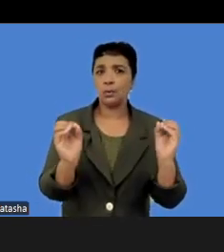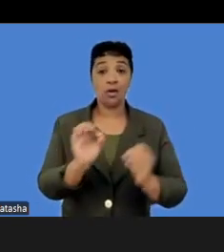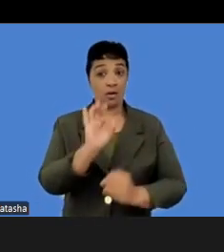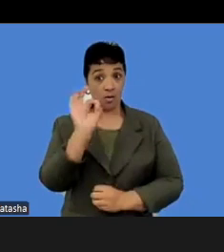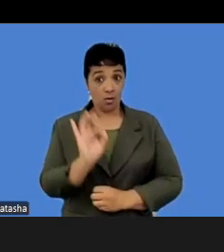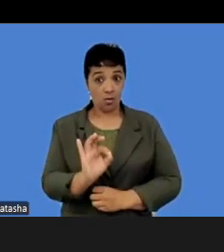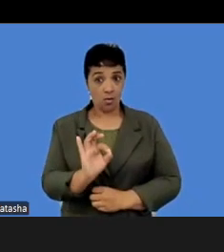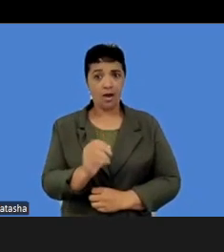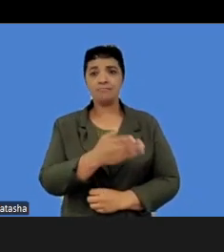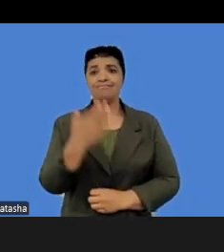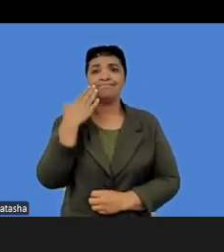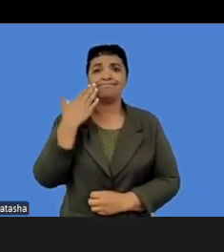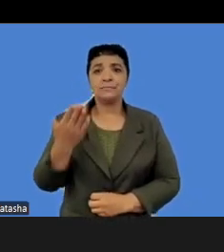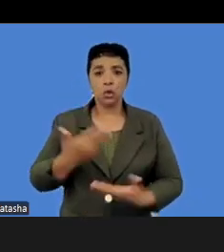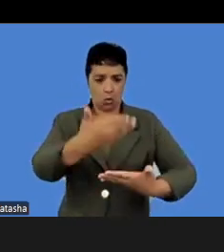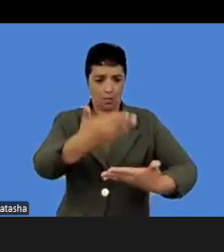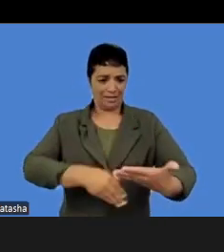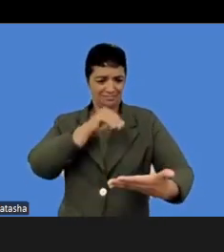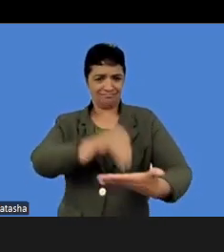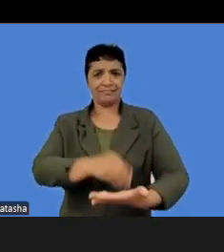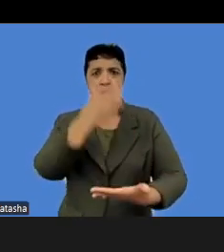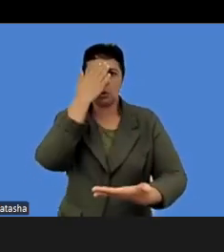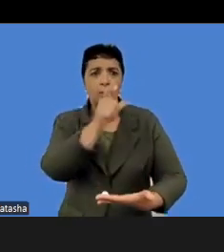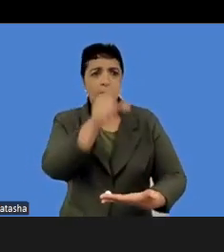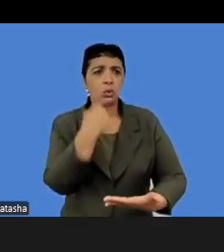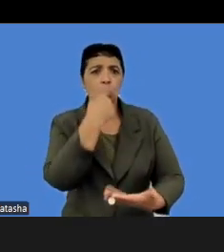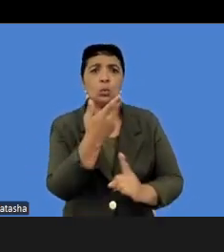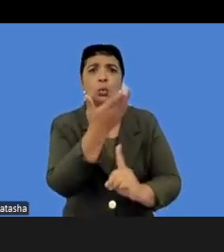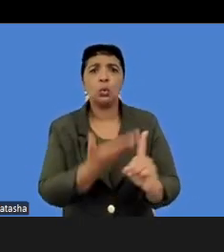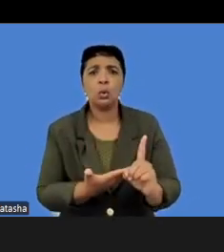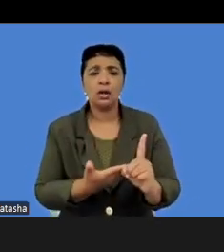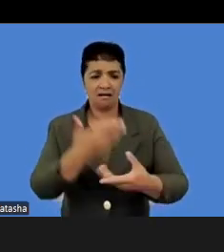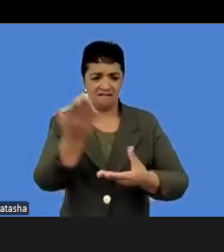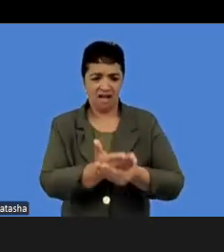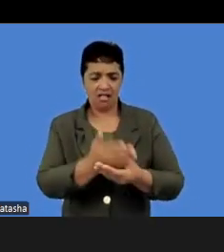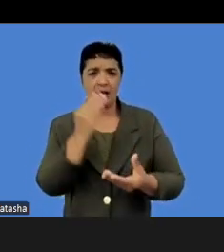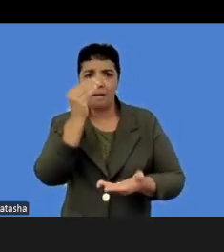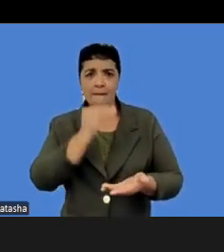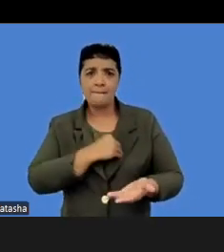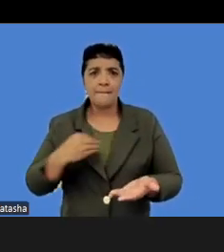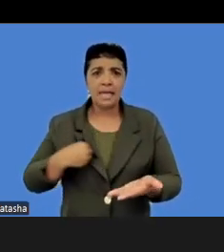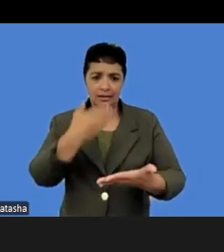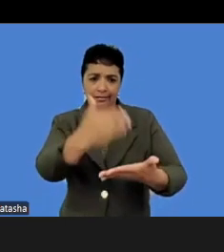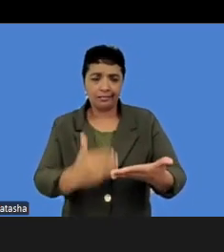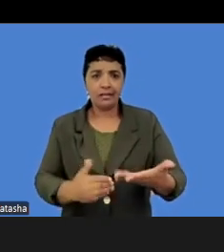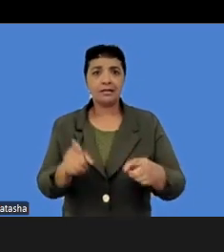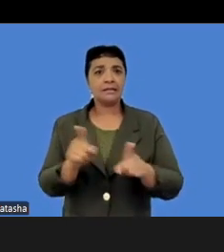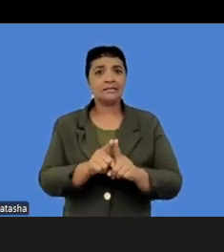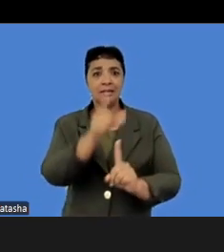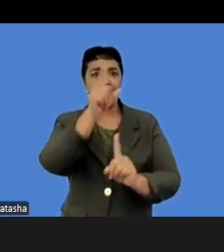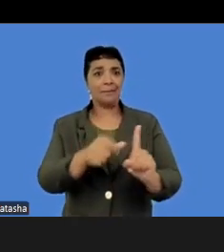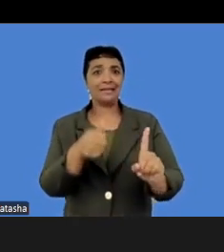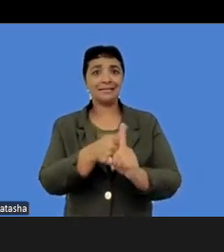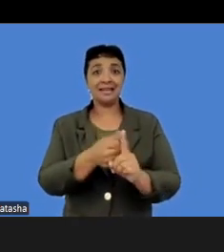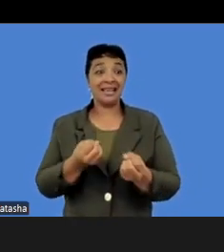their patient files, patients' identities were unknown, and some patients had the incorrect identities. Therefore, they were given the